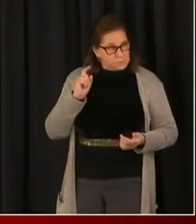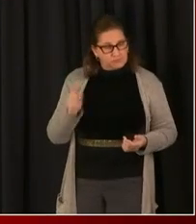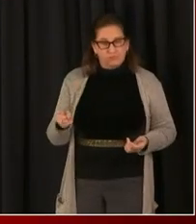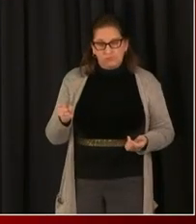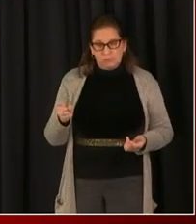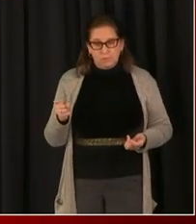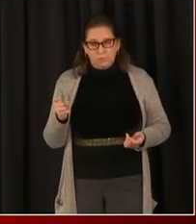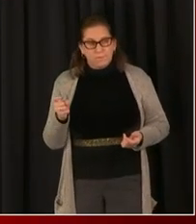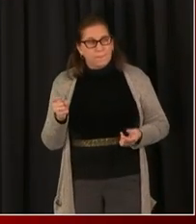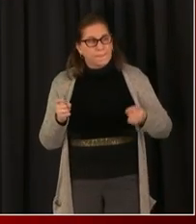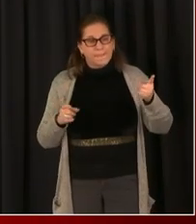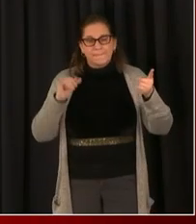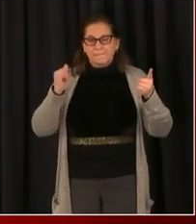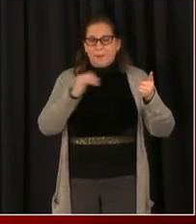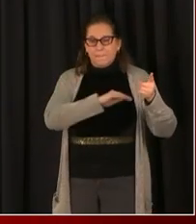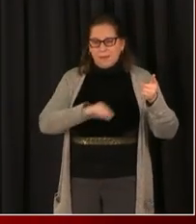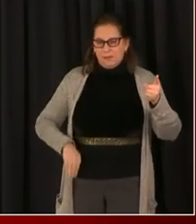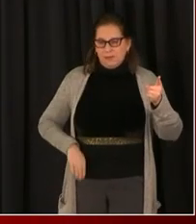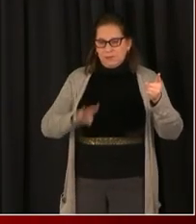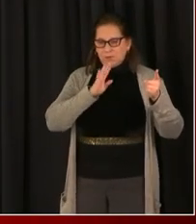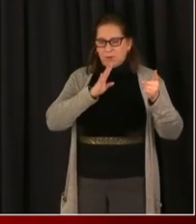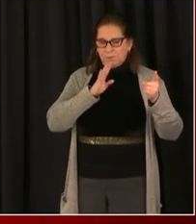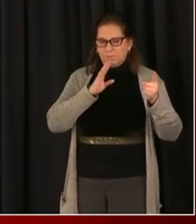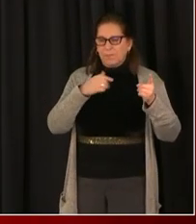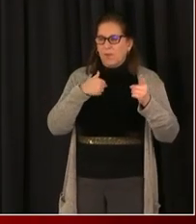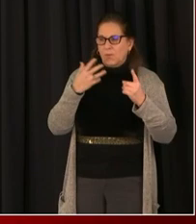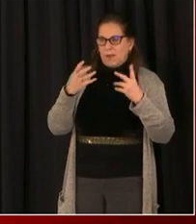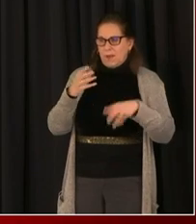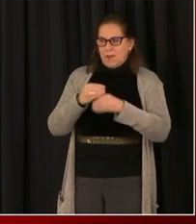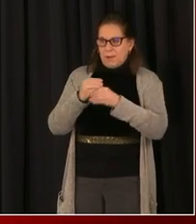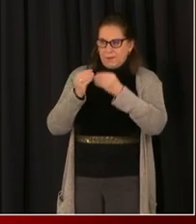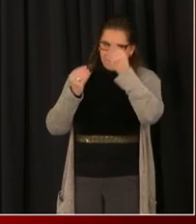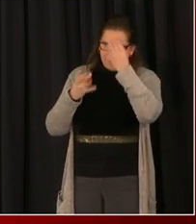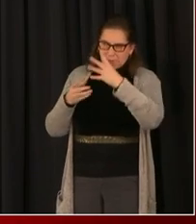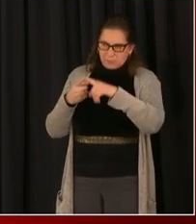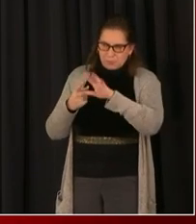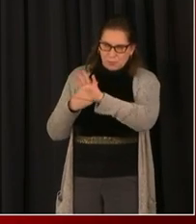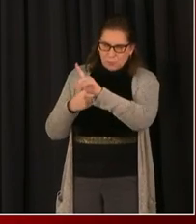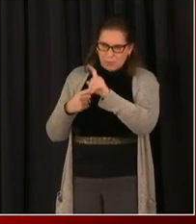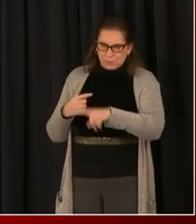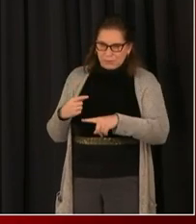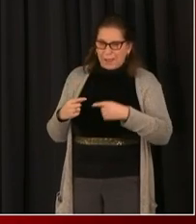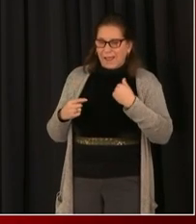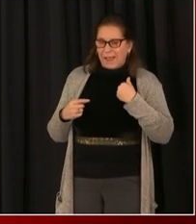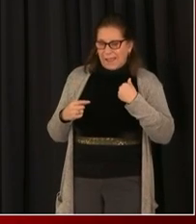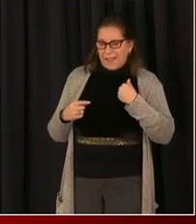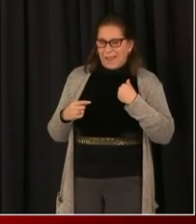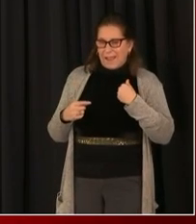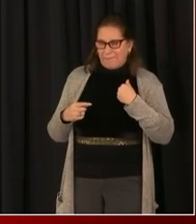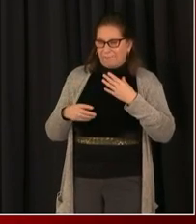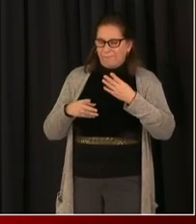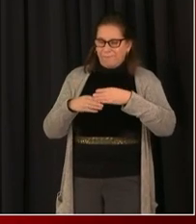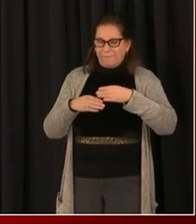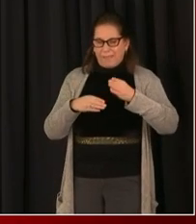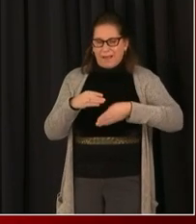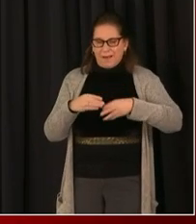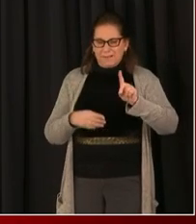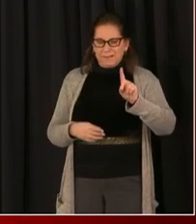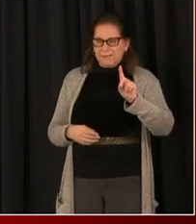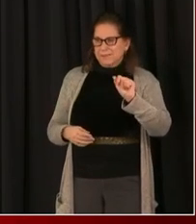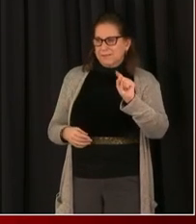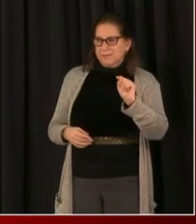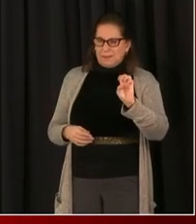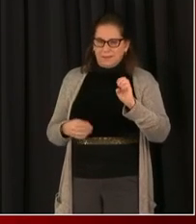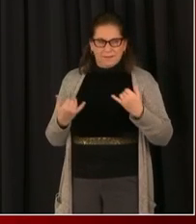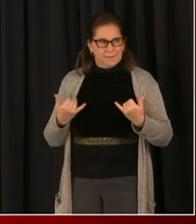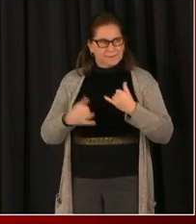Sam, with this program and the traditional unemployment is it has a statutory end of this year,